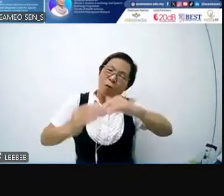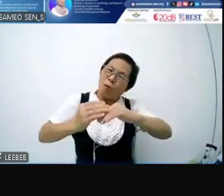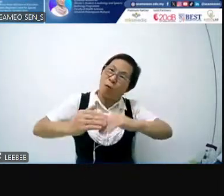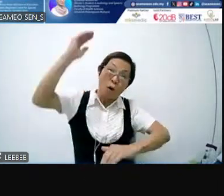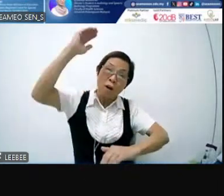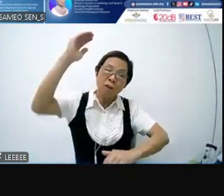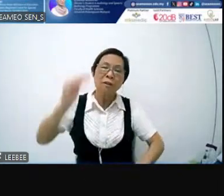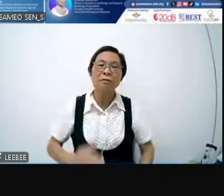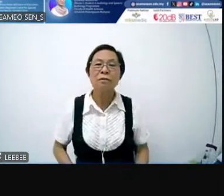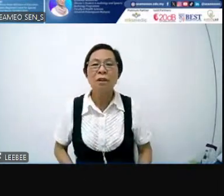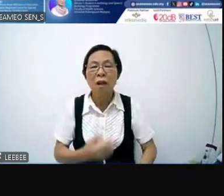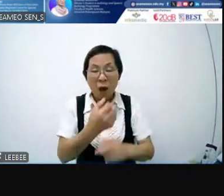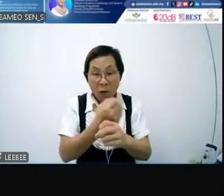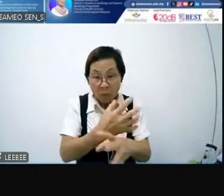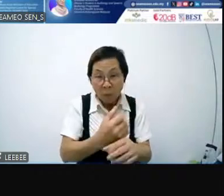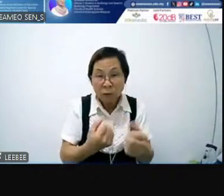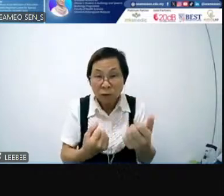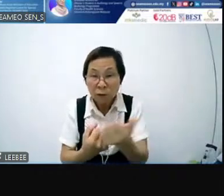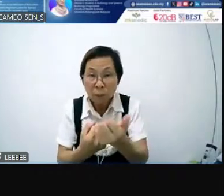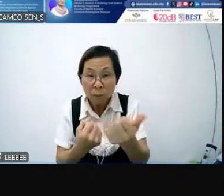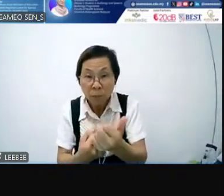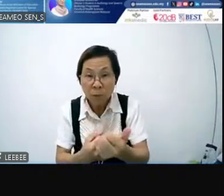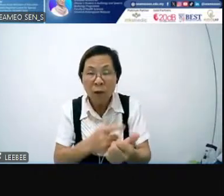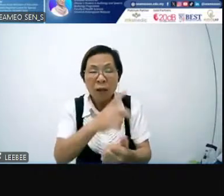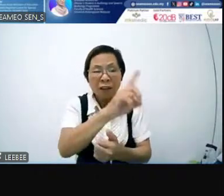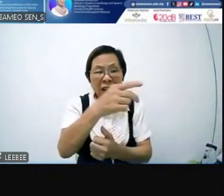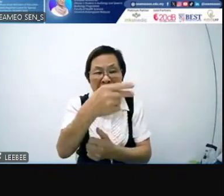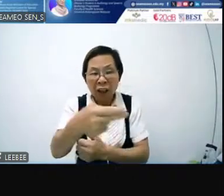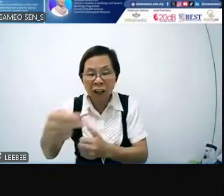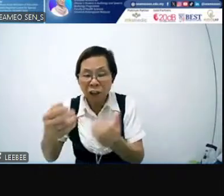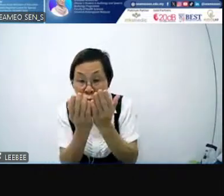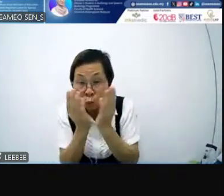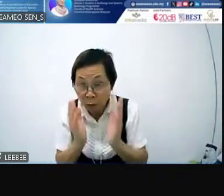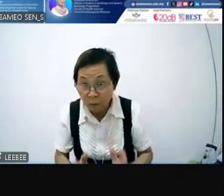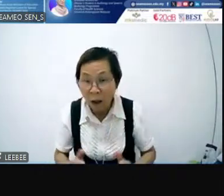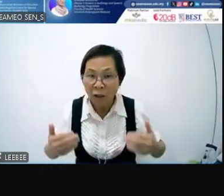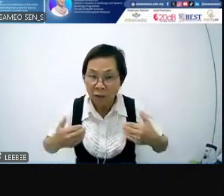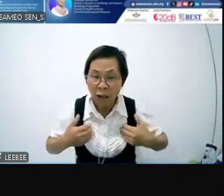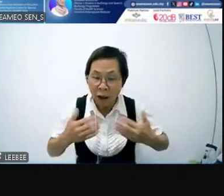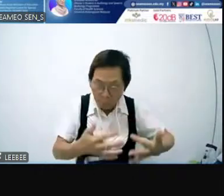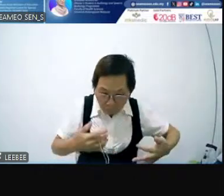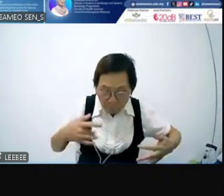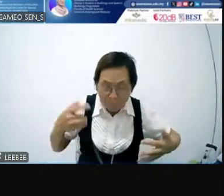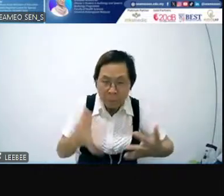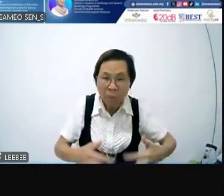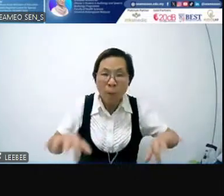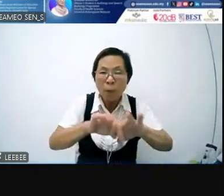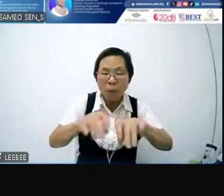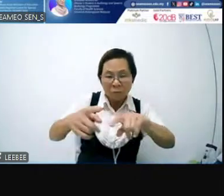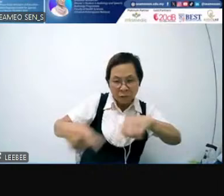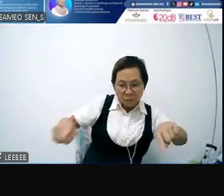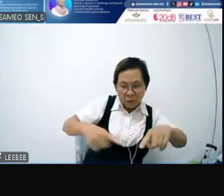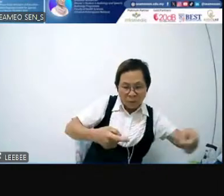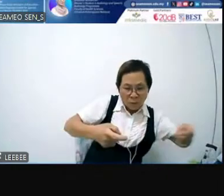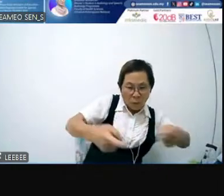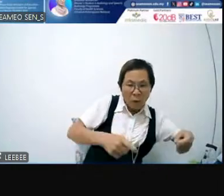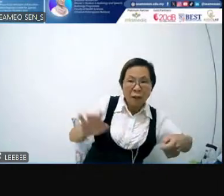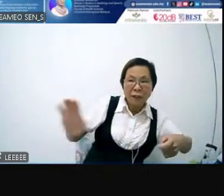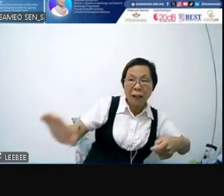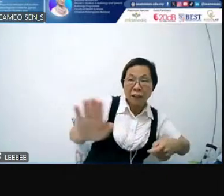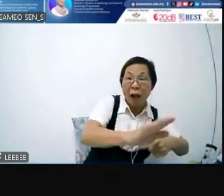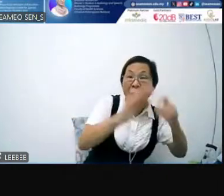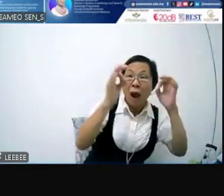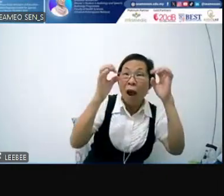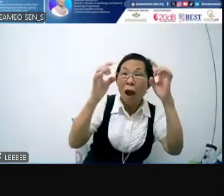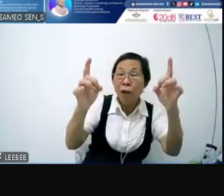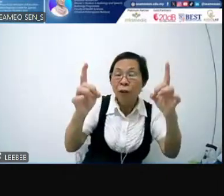Despite the effort to support DHH students, there are still significant gaps in managing their education.